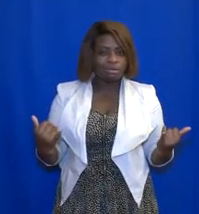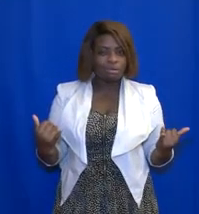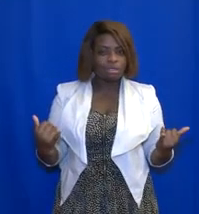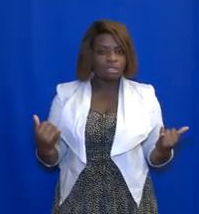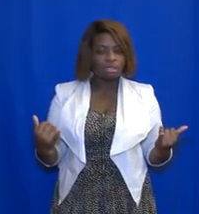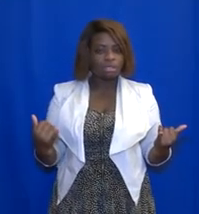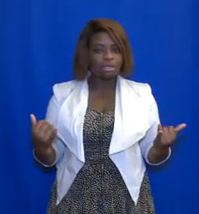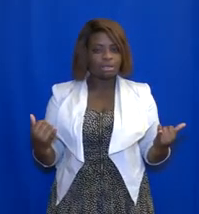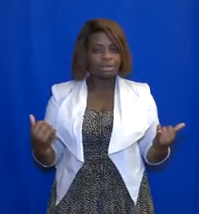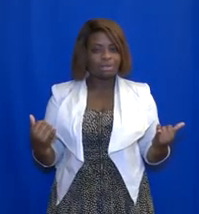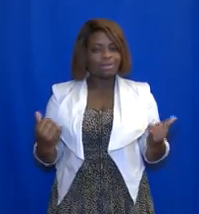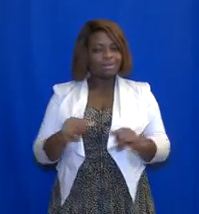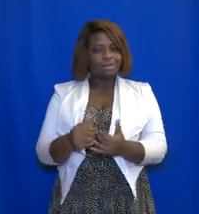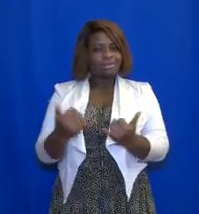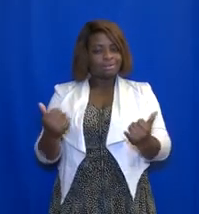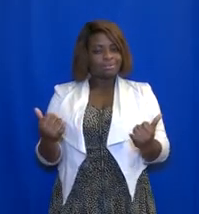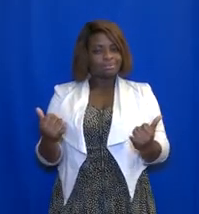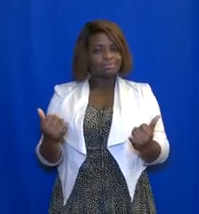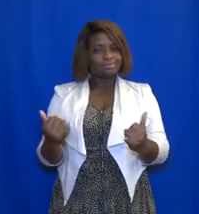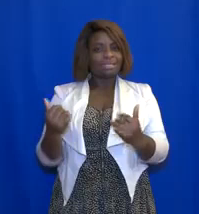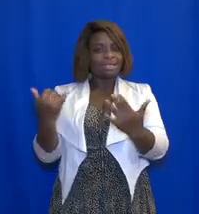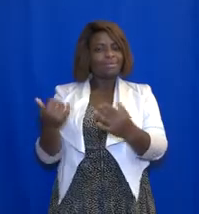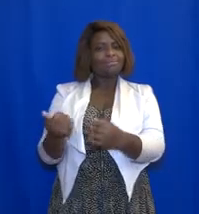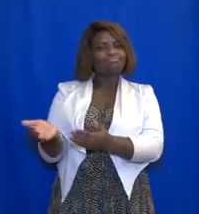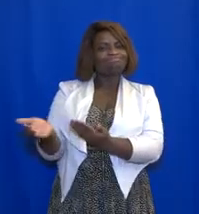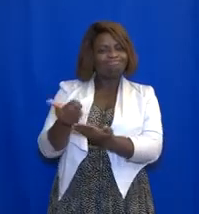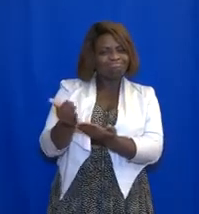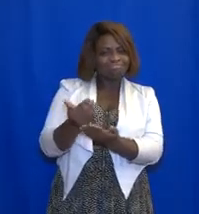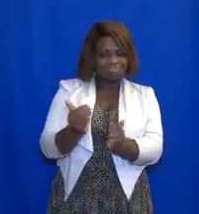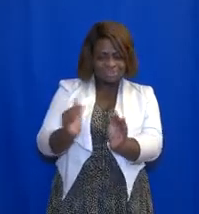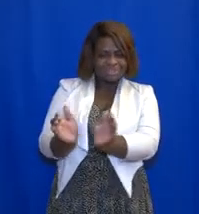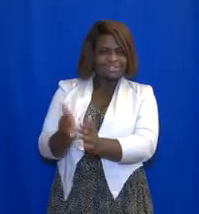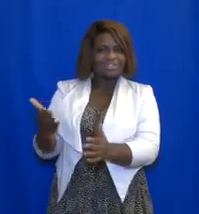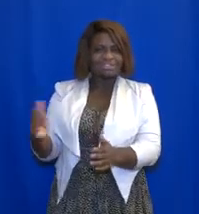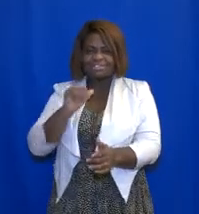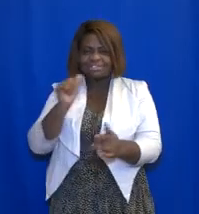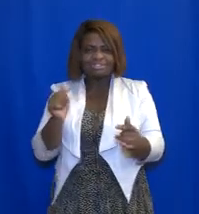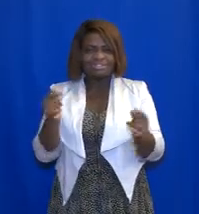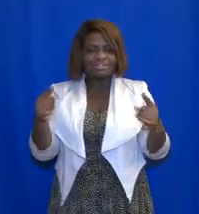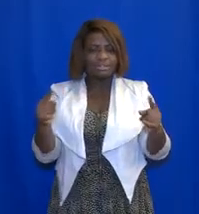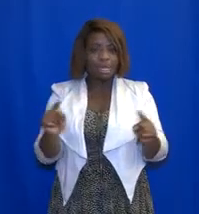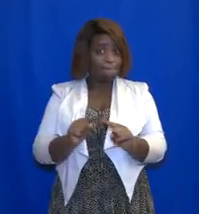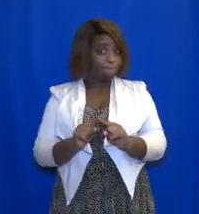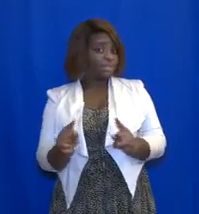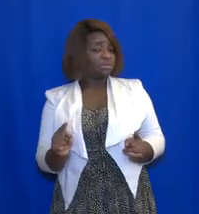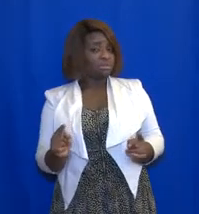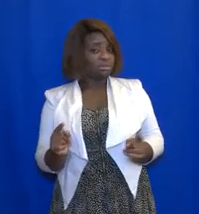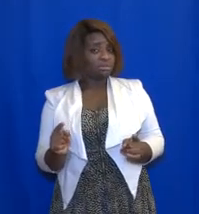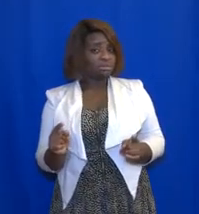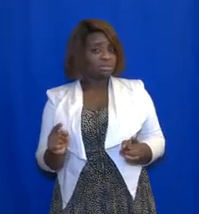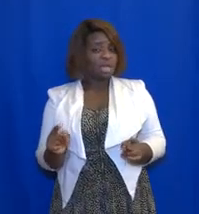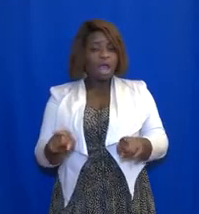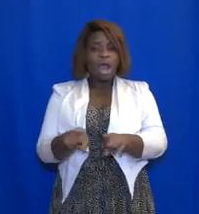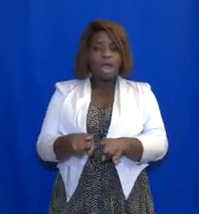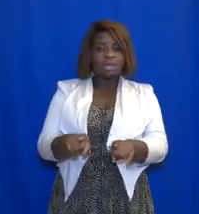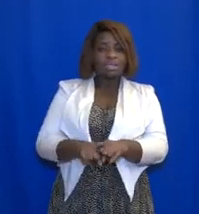The definite and undeniable have been replaced with uncertainty. However, as with